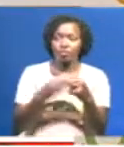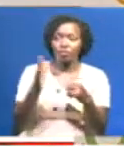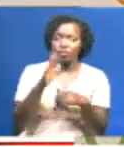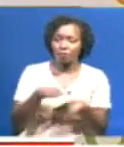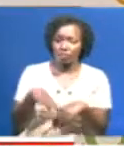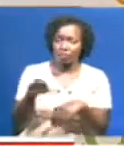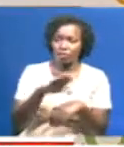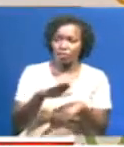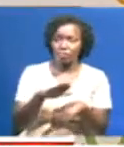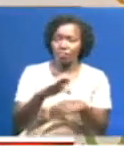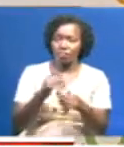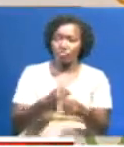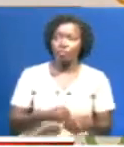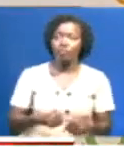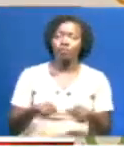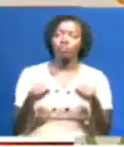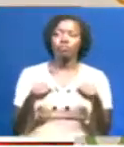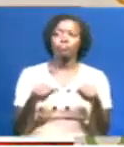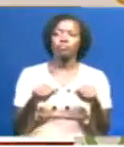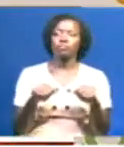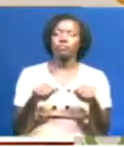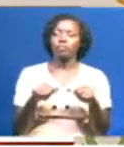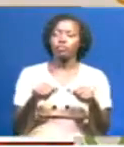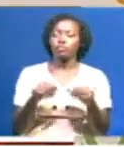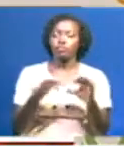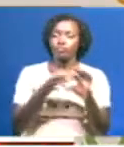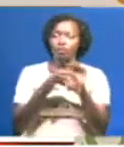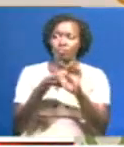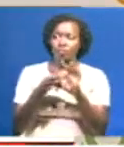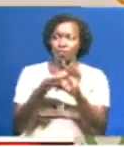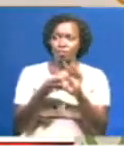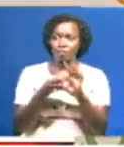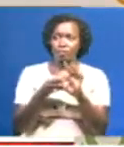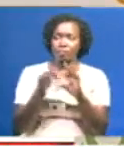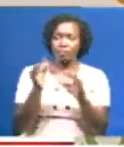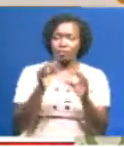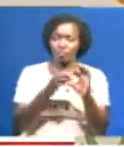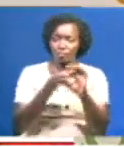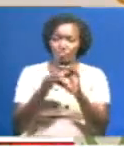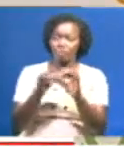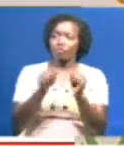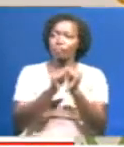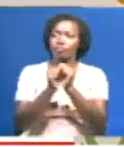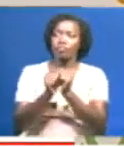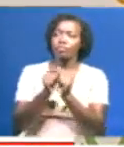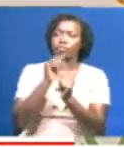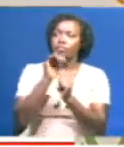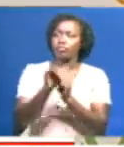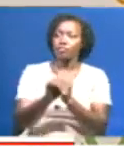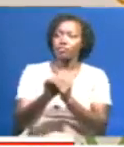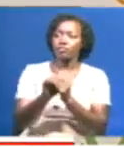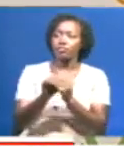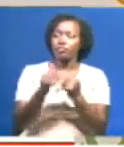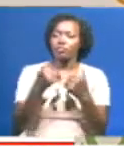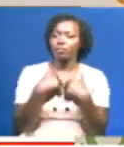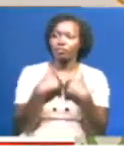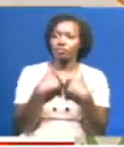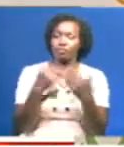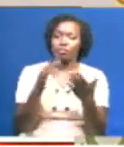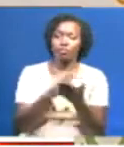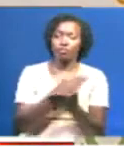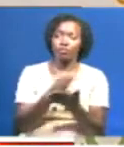an enabler of cooperatives to collaborate together so that we can have a